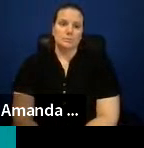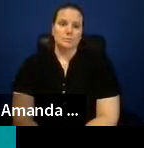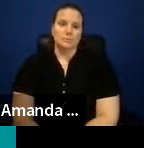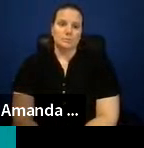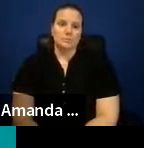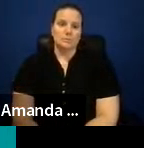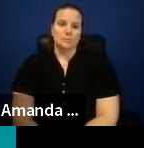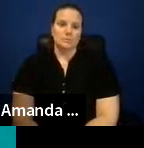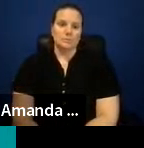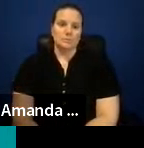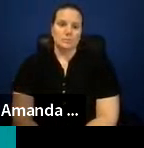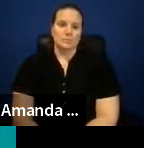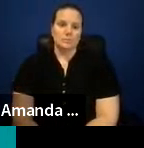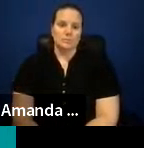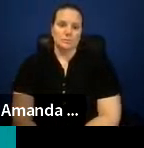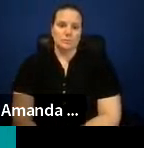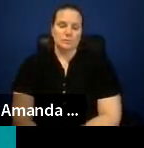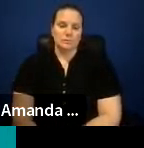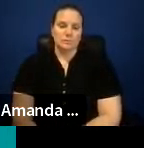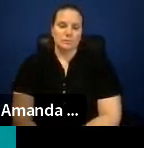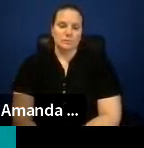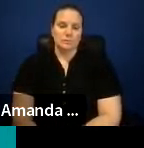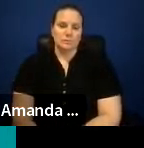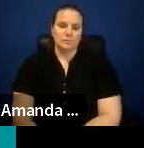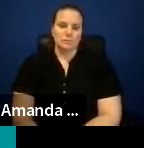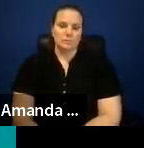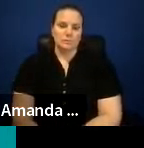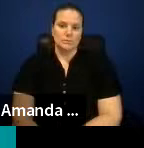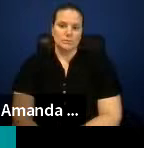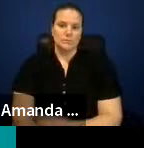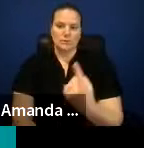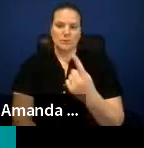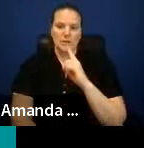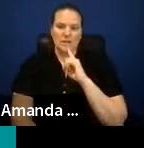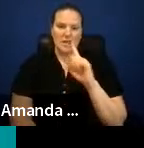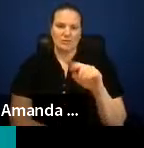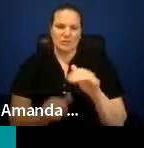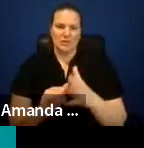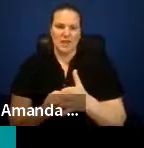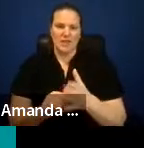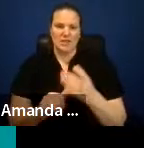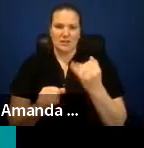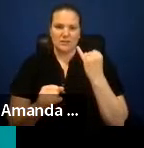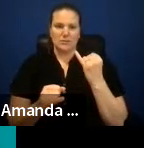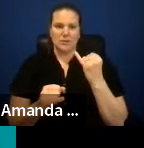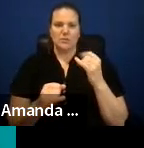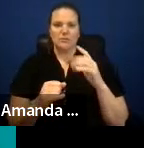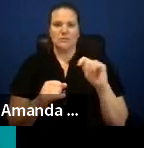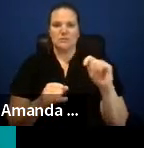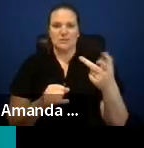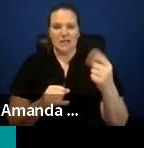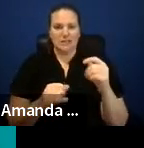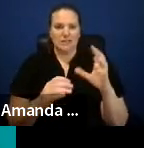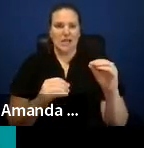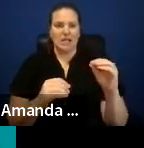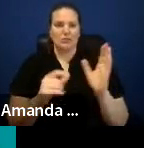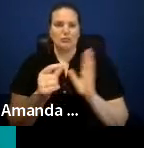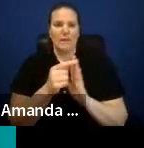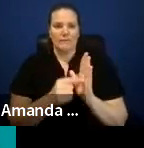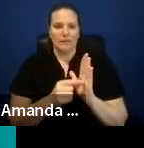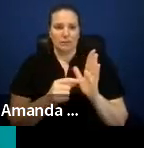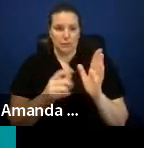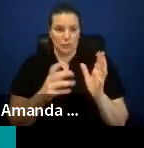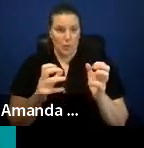Good, I don't know, Greg or Carly, if you can answer this. So let's say that your comment is some text and a graphic. Would you want that